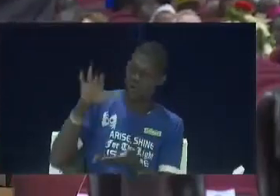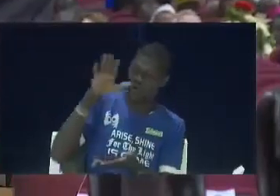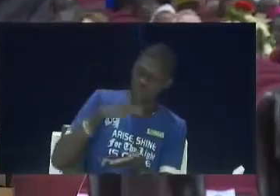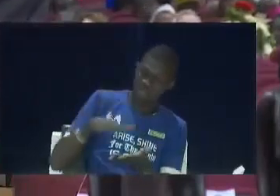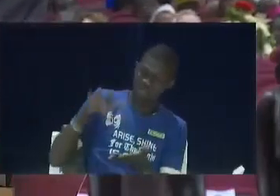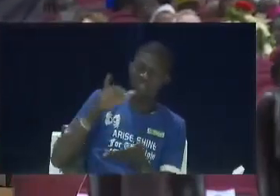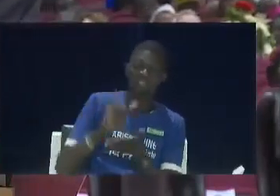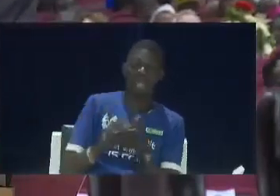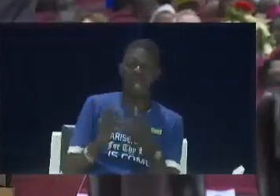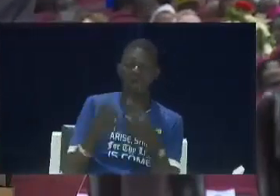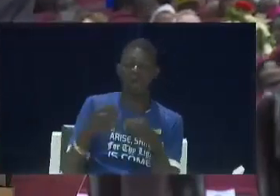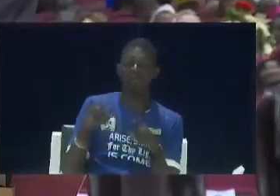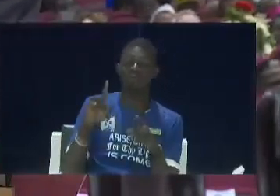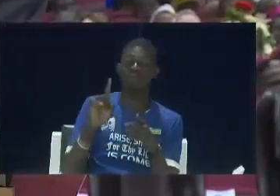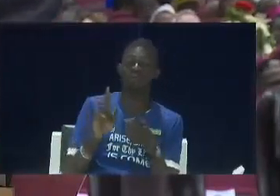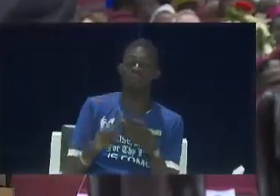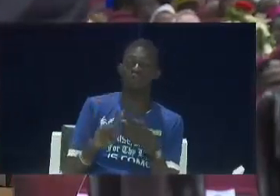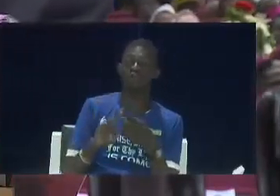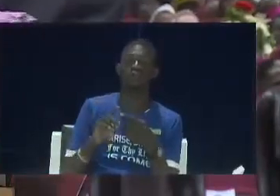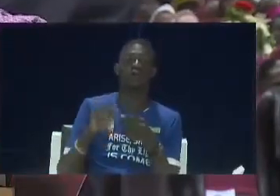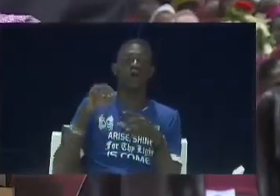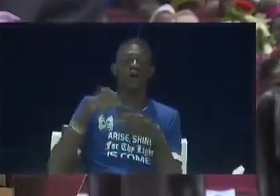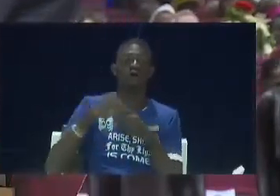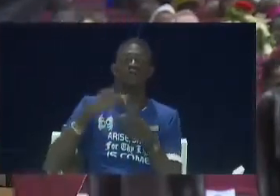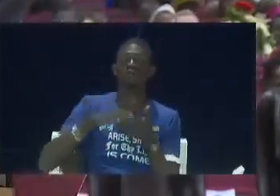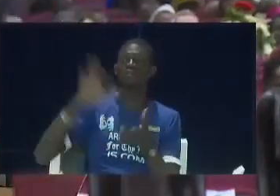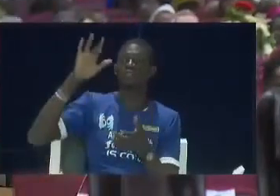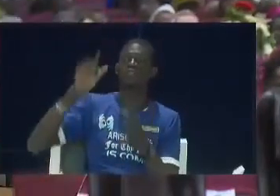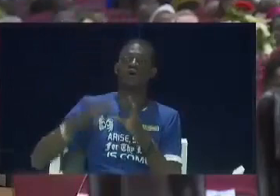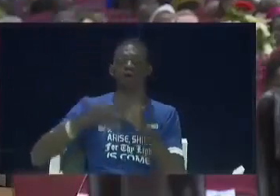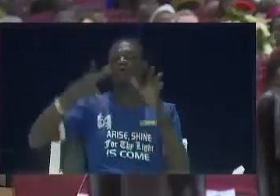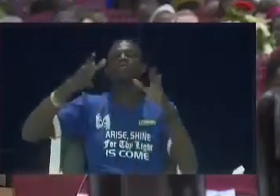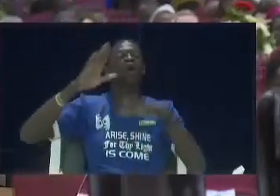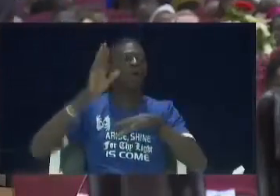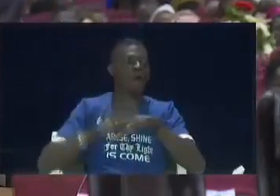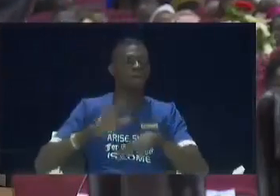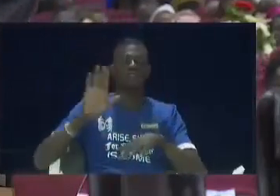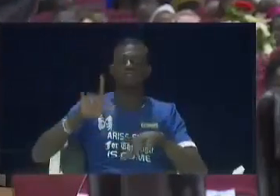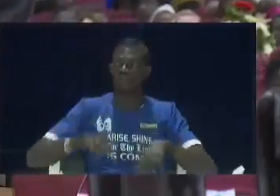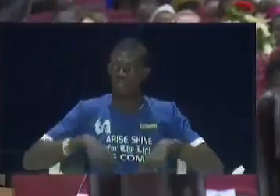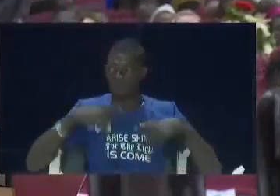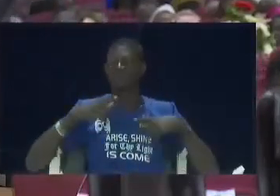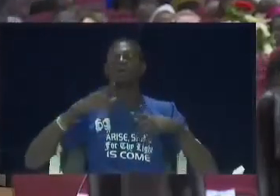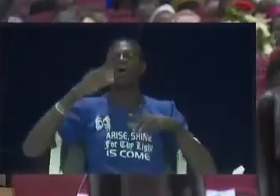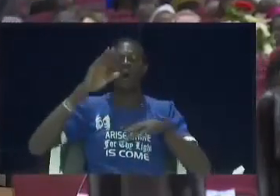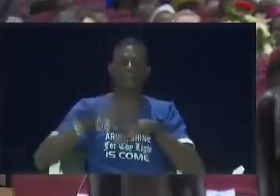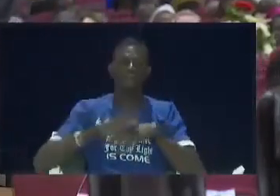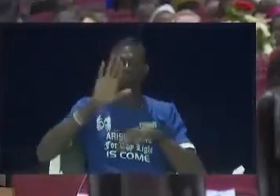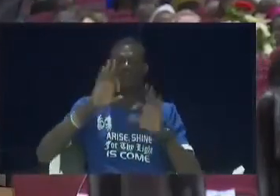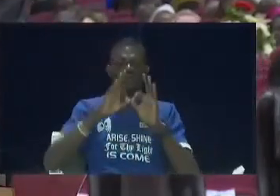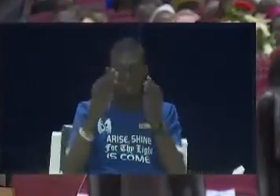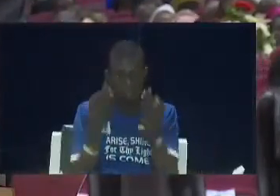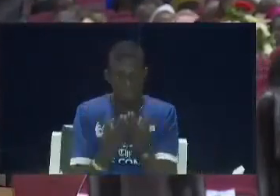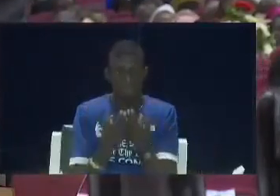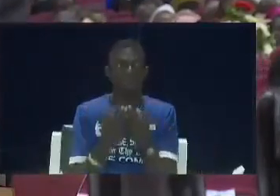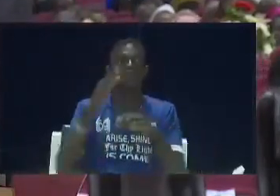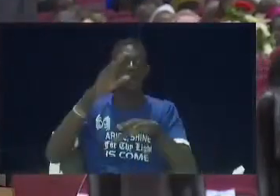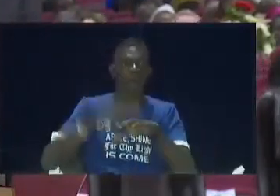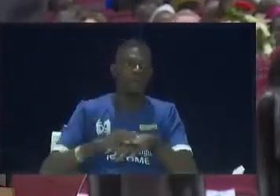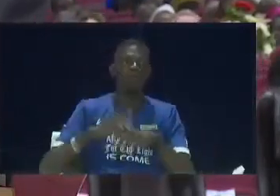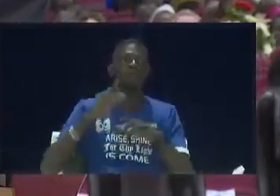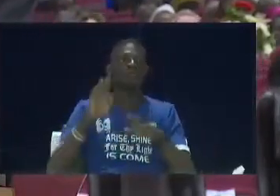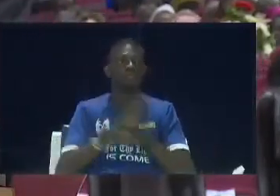that God wants to unleash upon your life, upon your family, upon